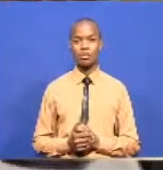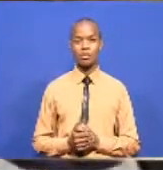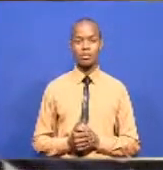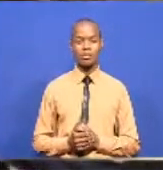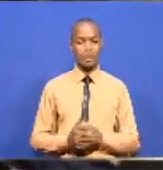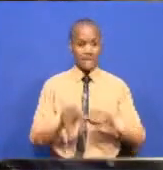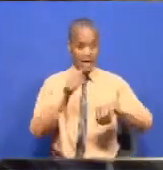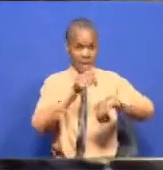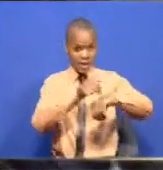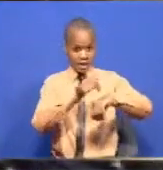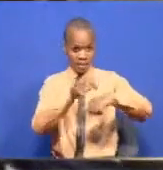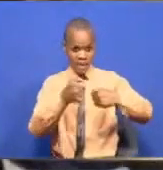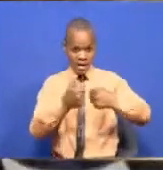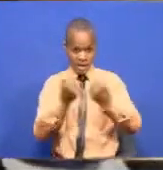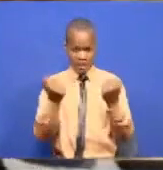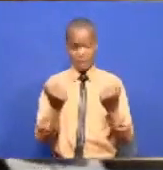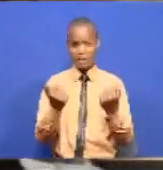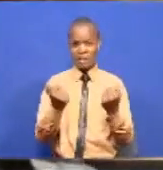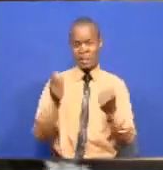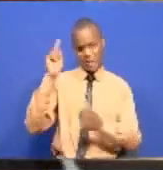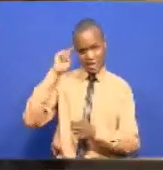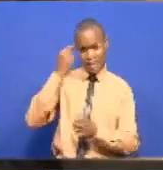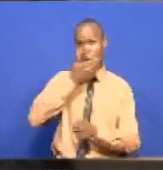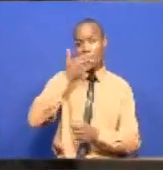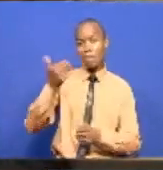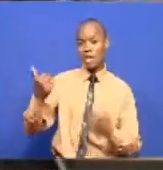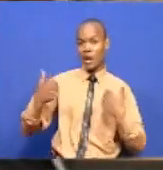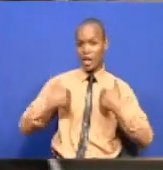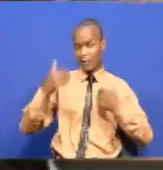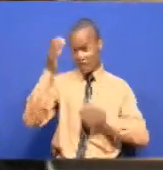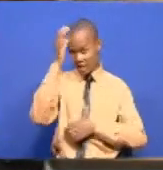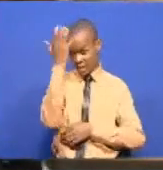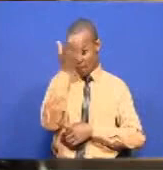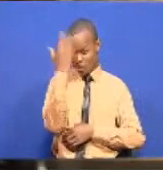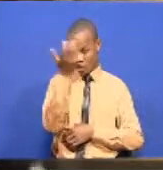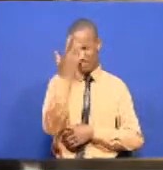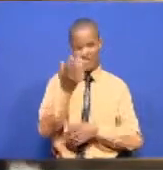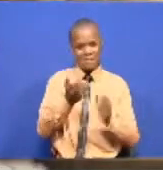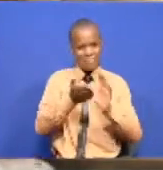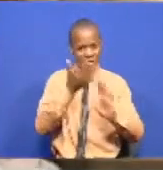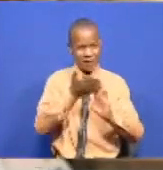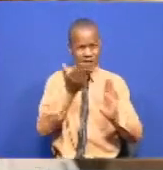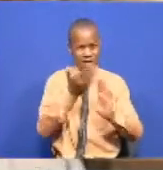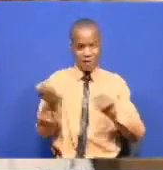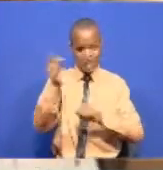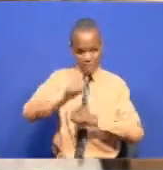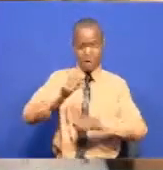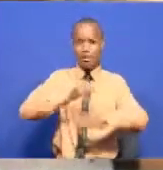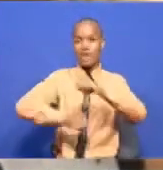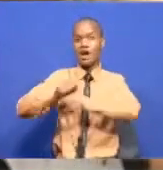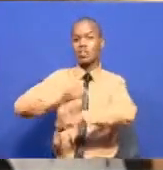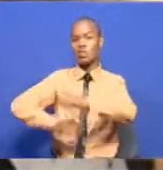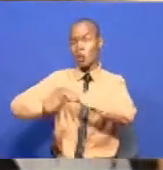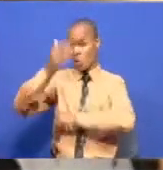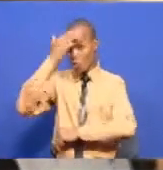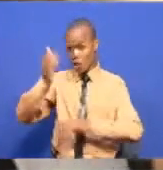Accident kunakuwa na gari ambayo inafika faster kama raia vile wamefika ndio tukue tunaokolea mioyo